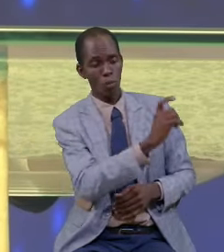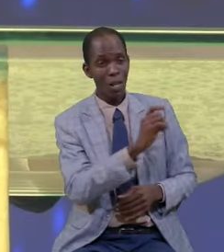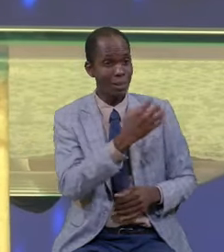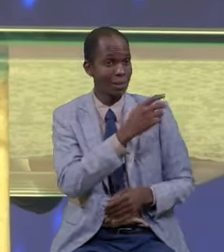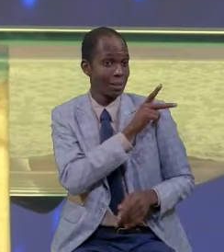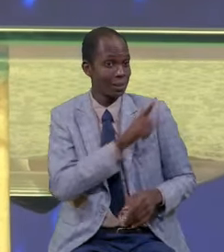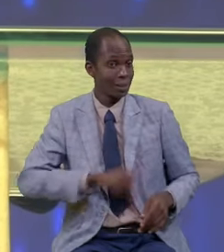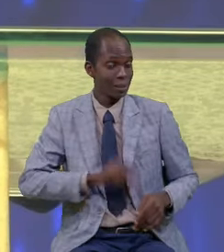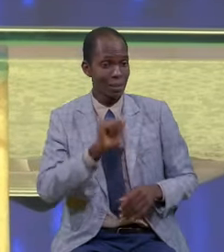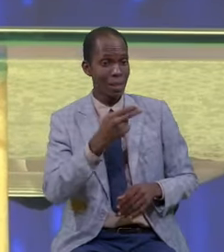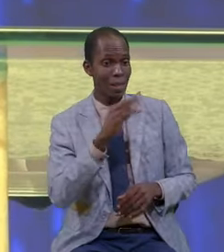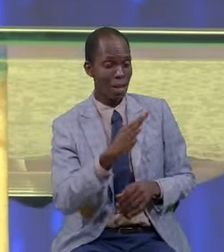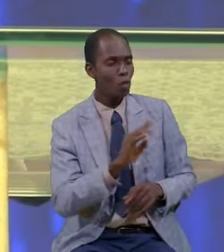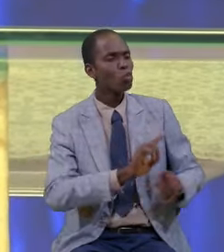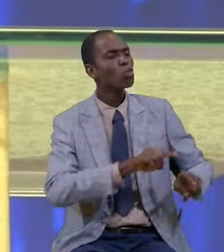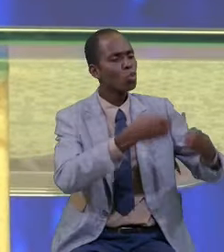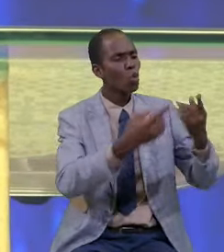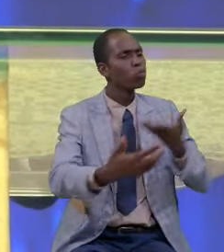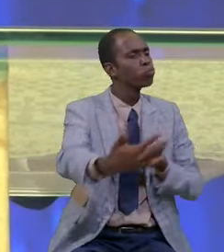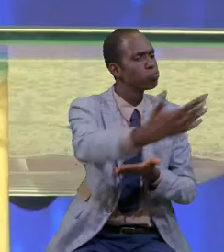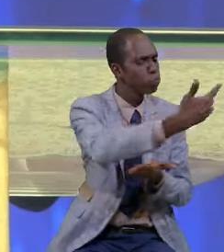ran errands for Elijah.